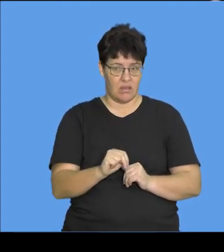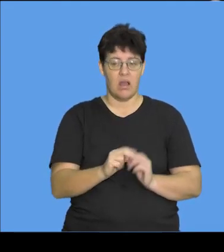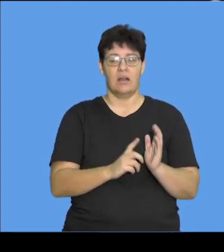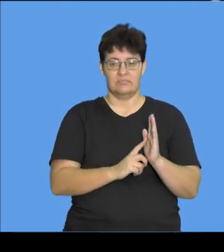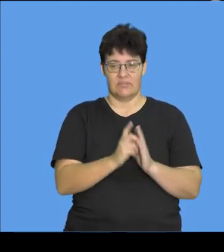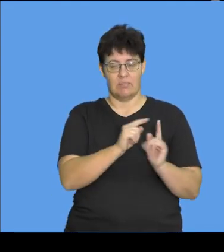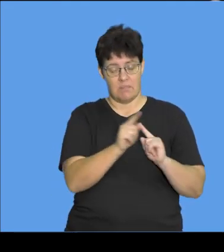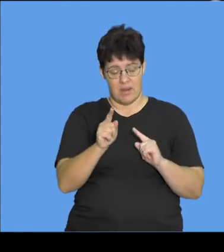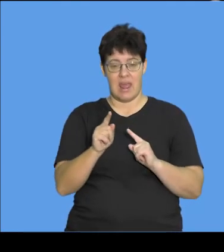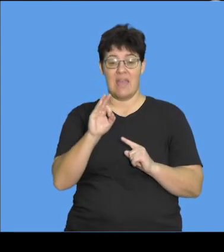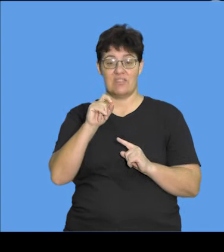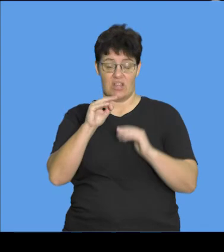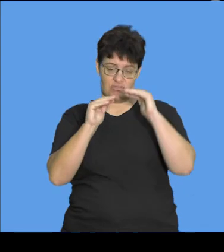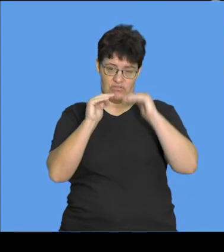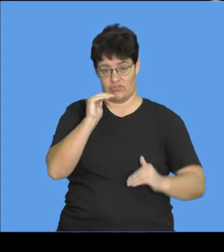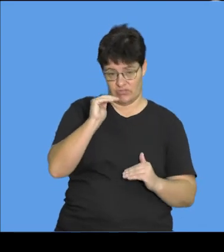FSH decreases.